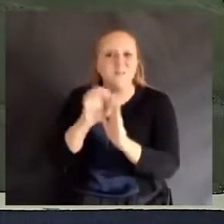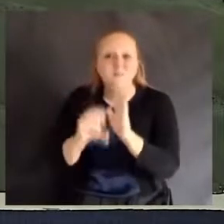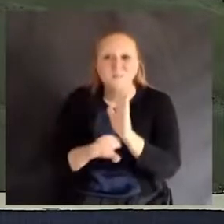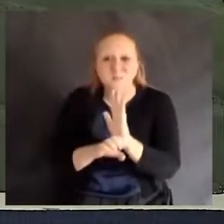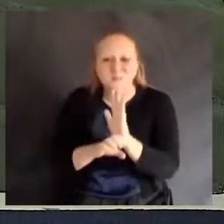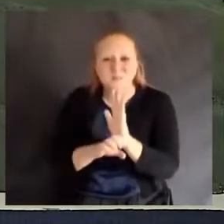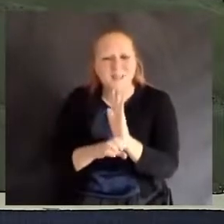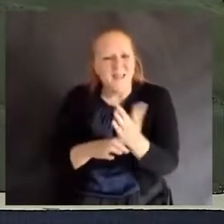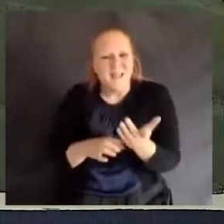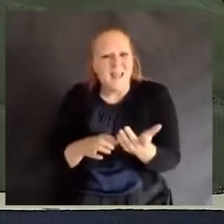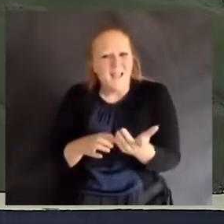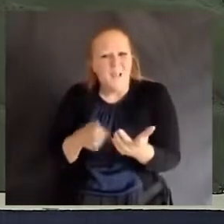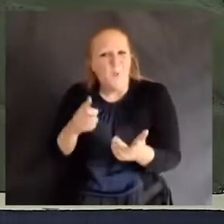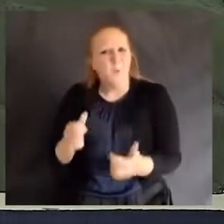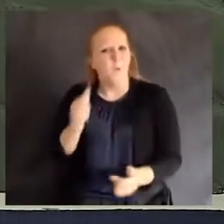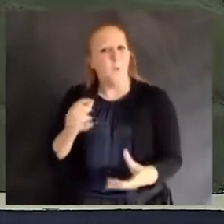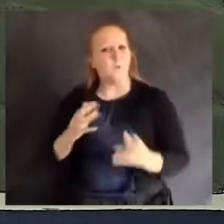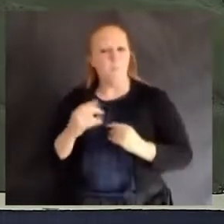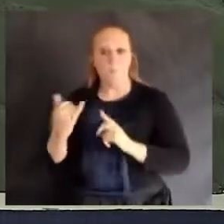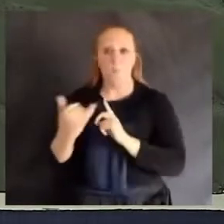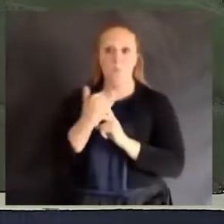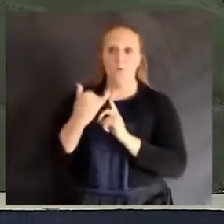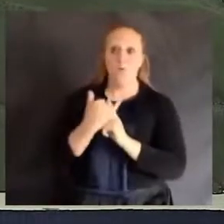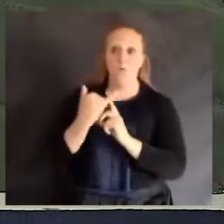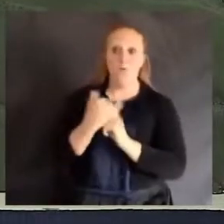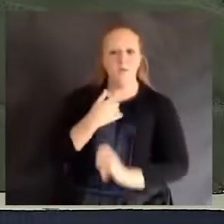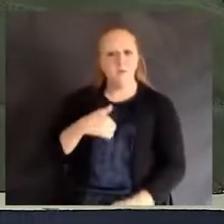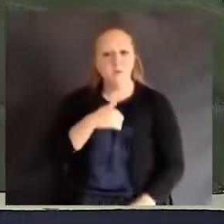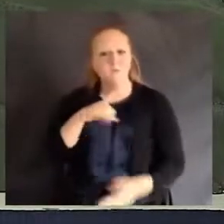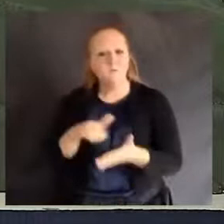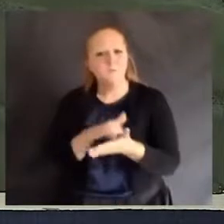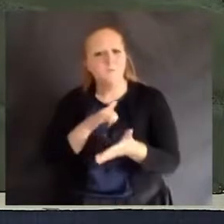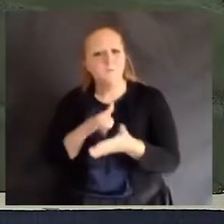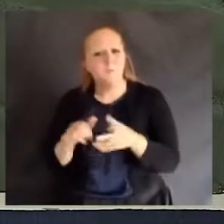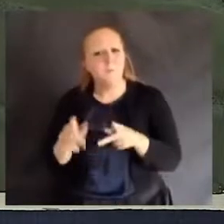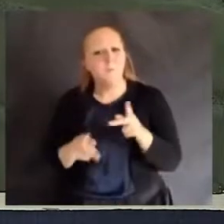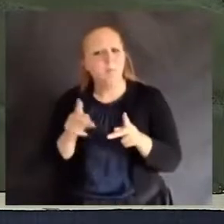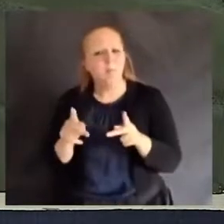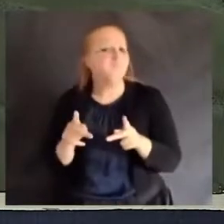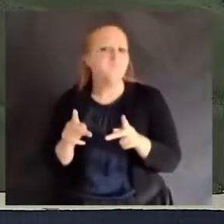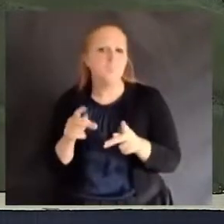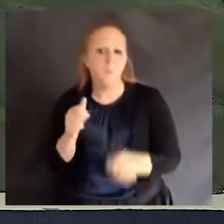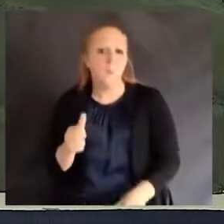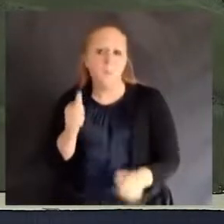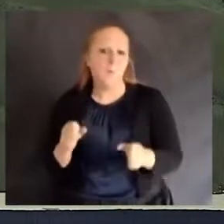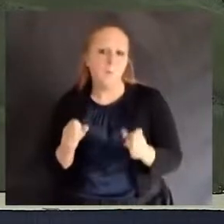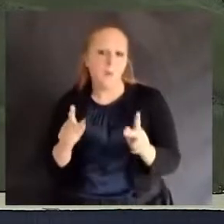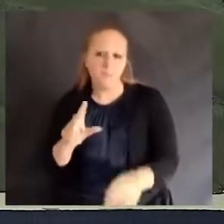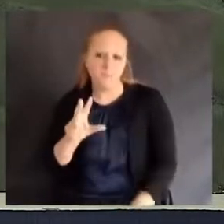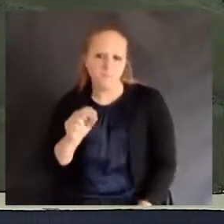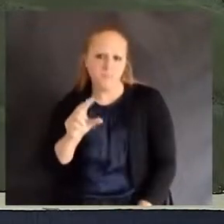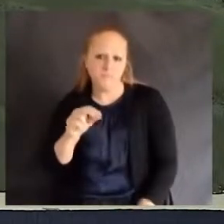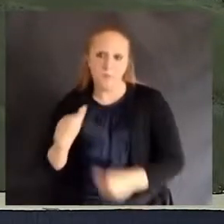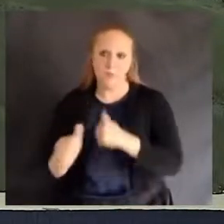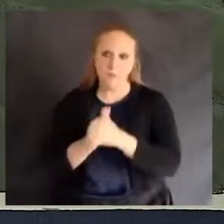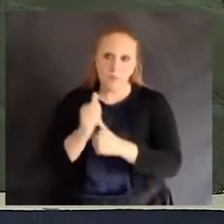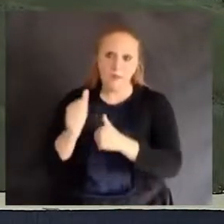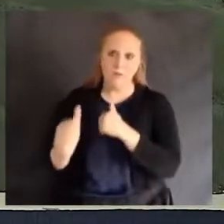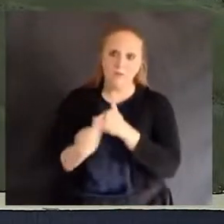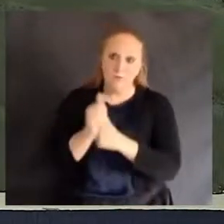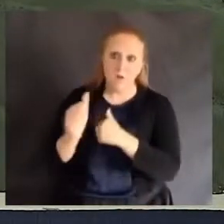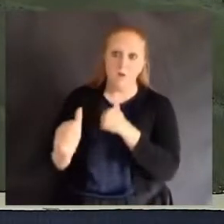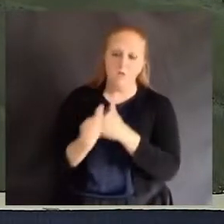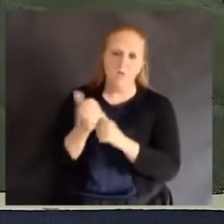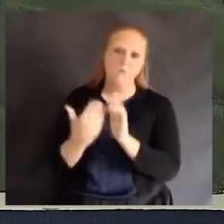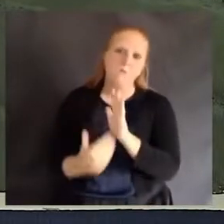going to bully New Yorkers. That's not going to happen, right? Threaten me.